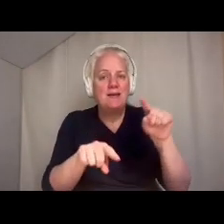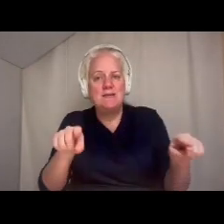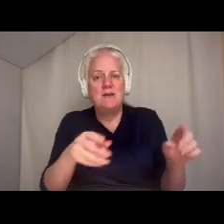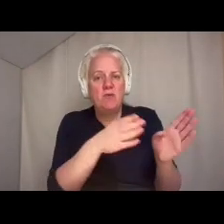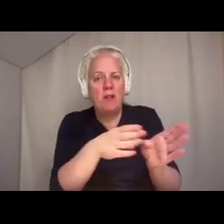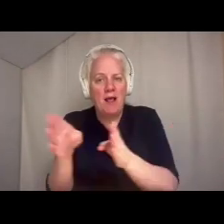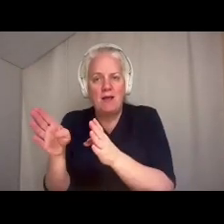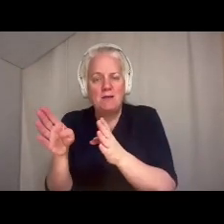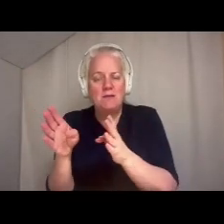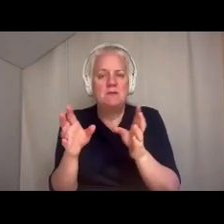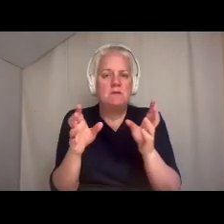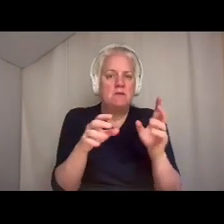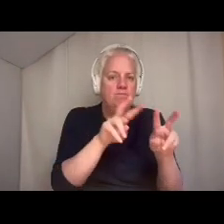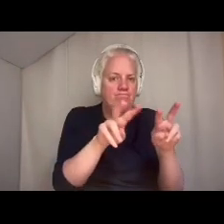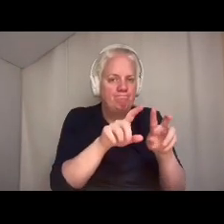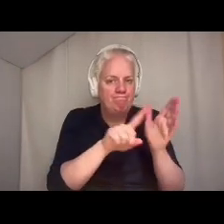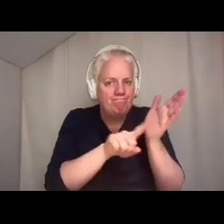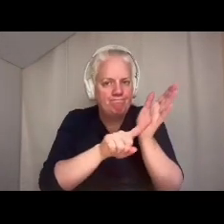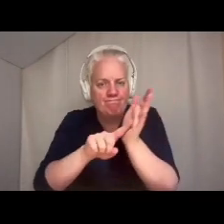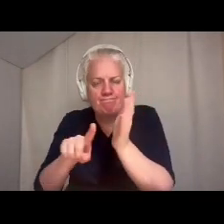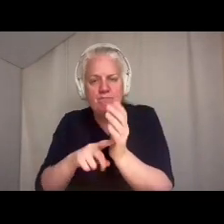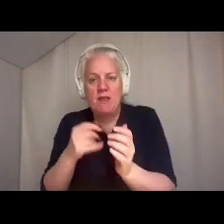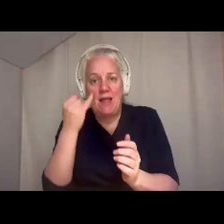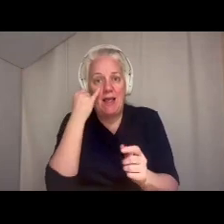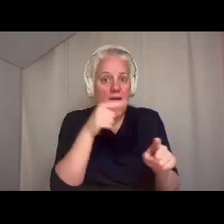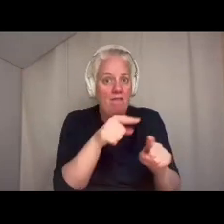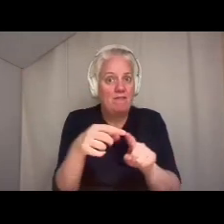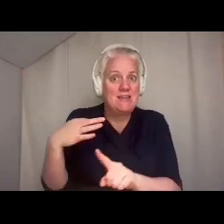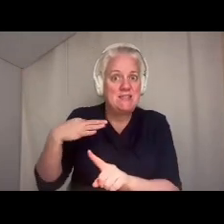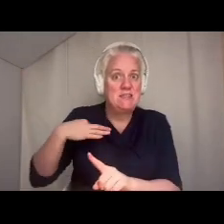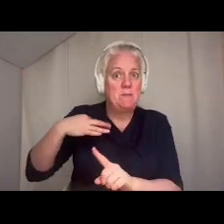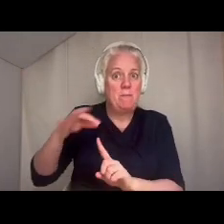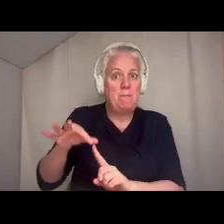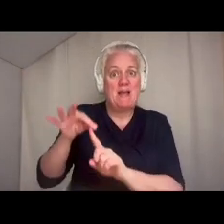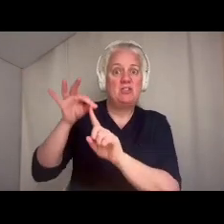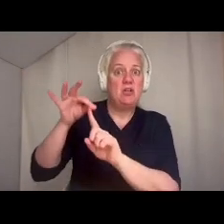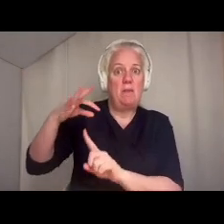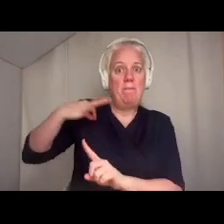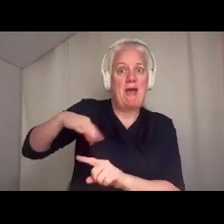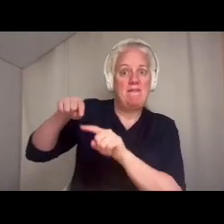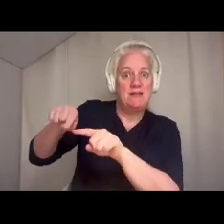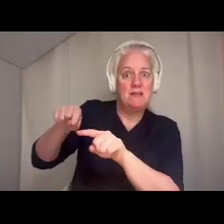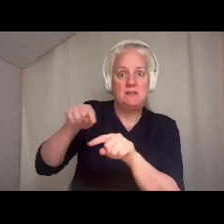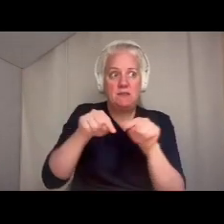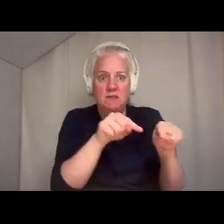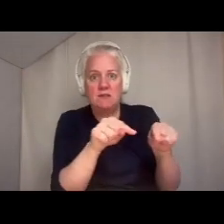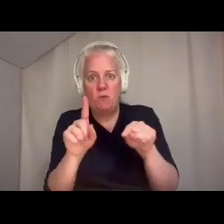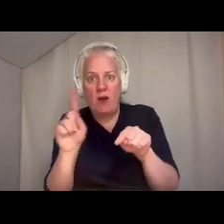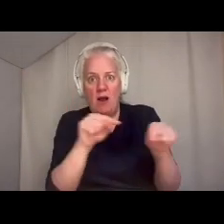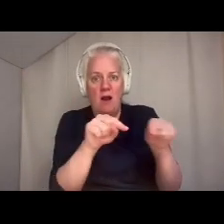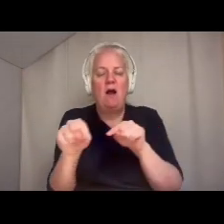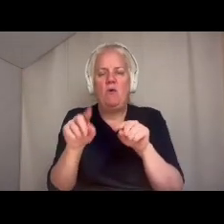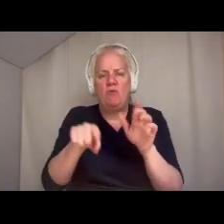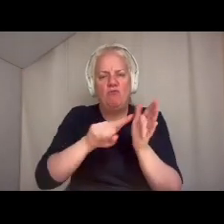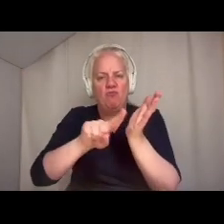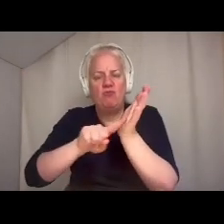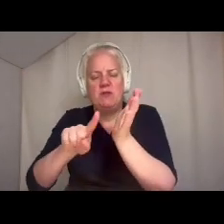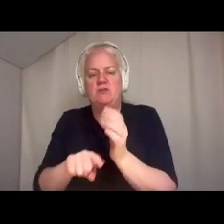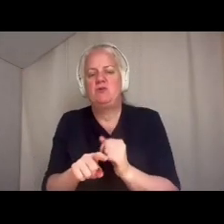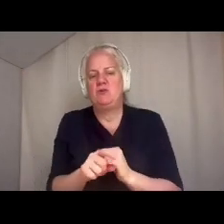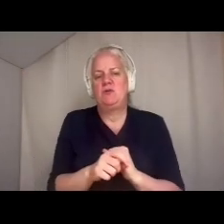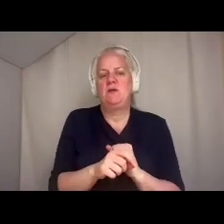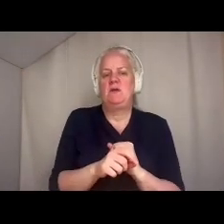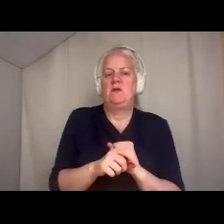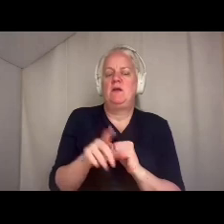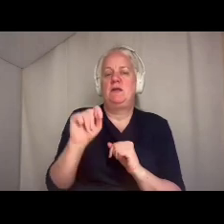first to see if there are special incentives, including deductions or tax credits for those who make a